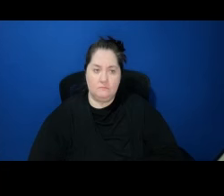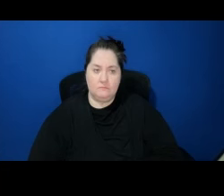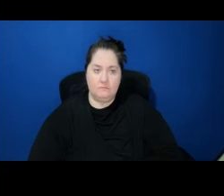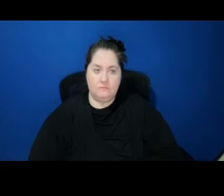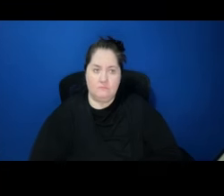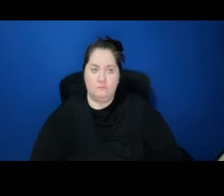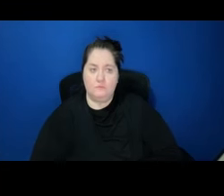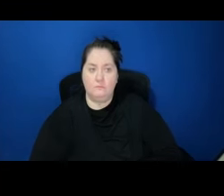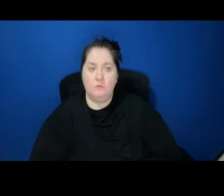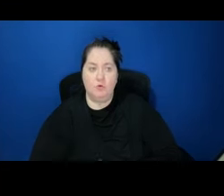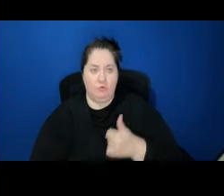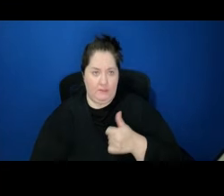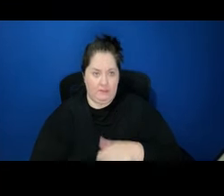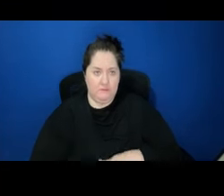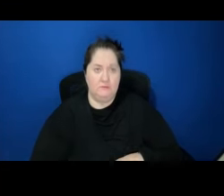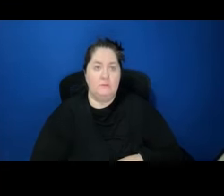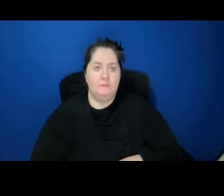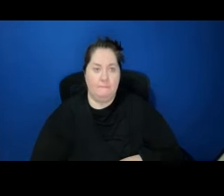Great.